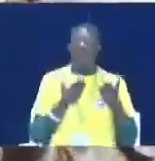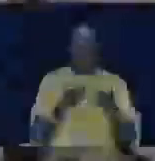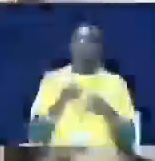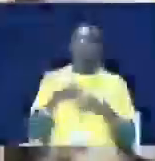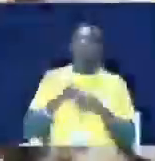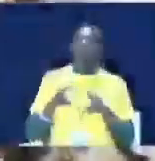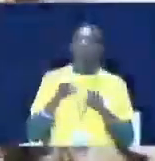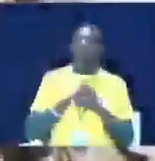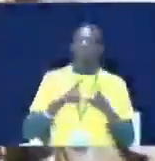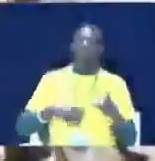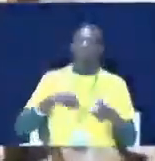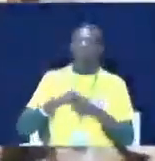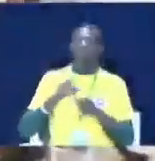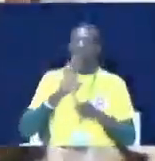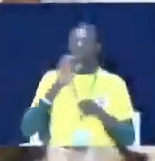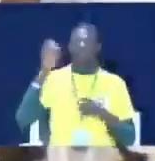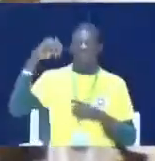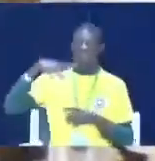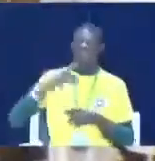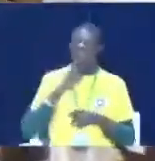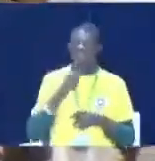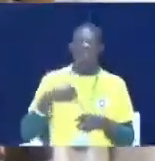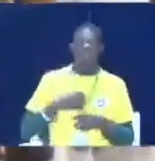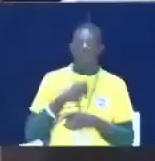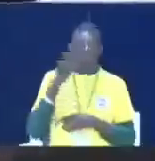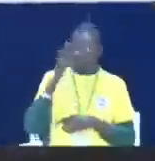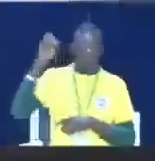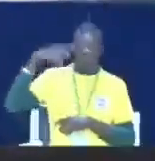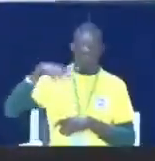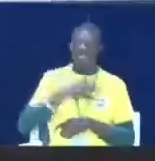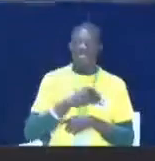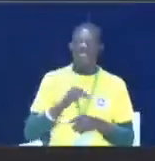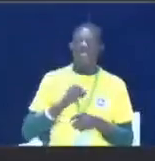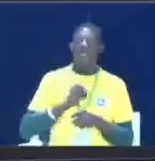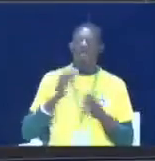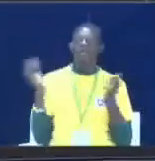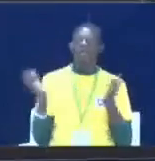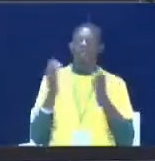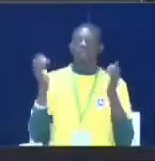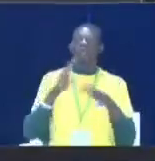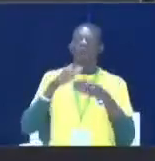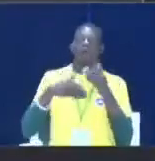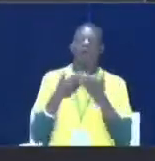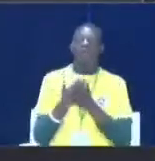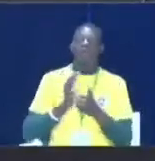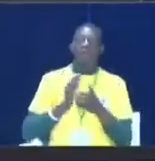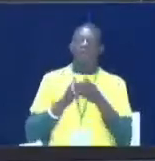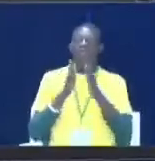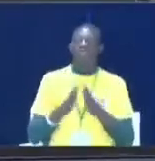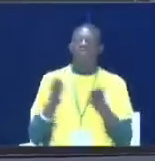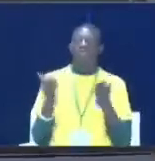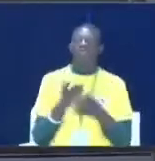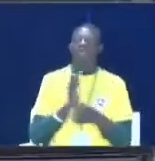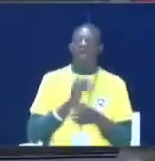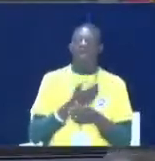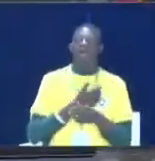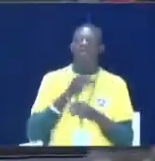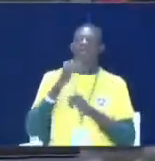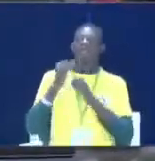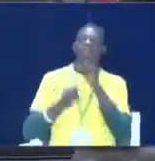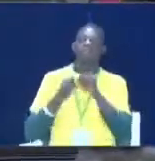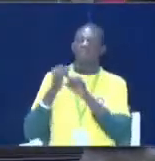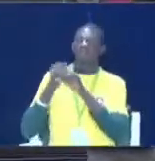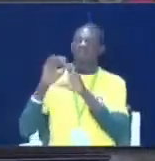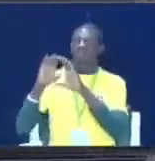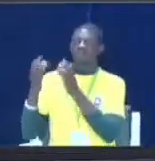Lord. In your light, indeed, we have seen light. And I want to celebrate every of our leaders here, our Intercontinental Youth